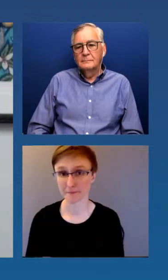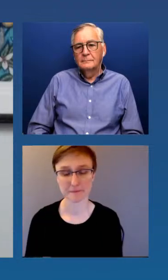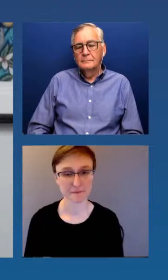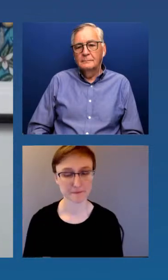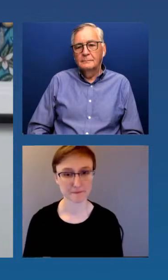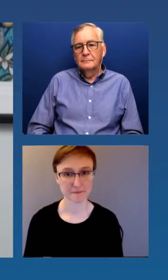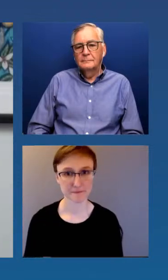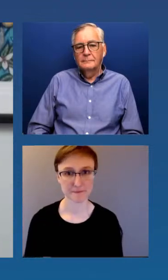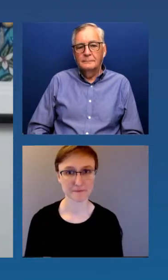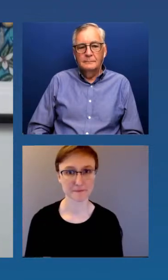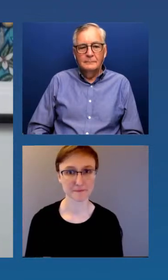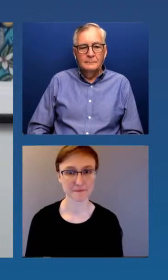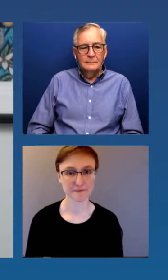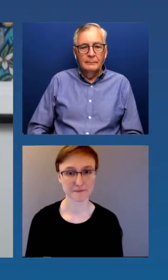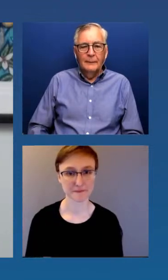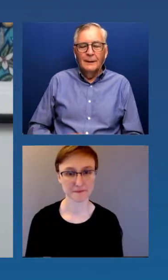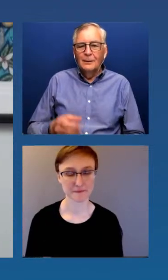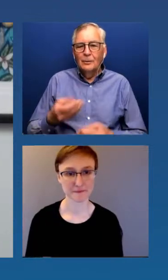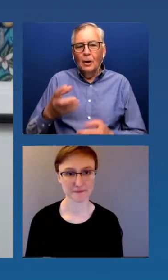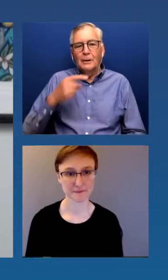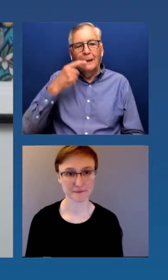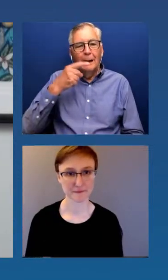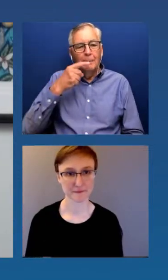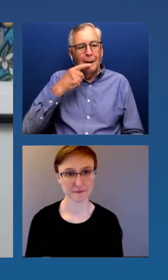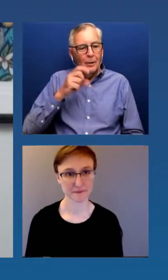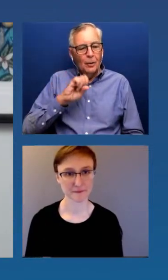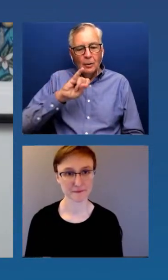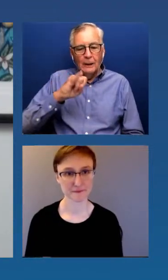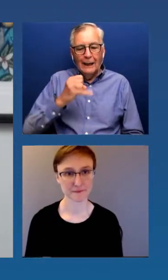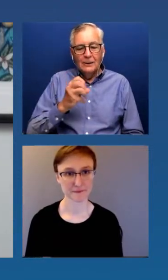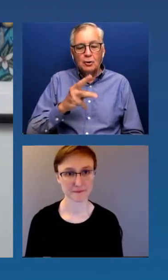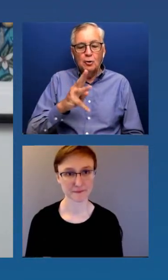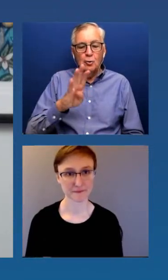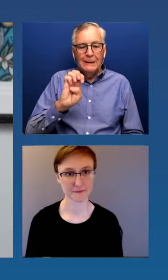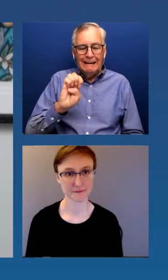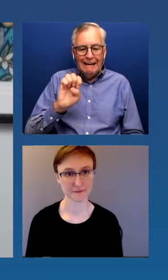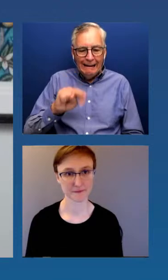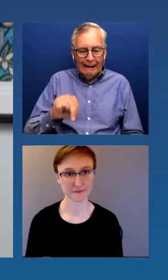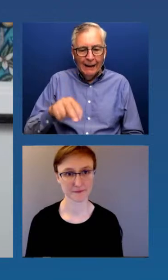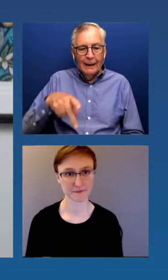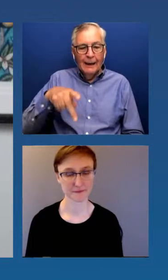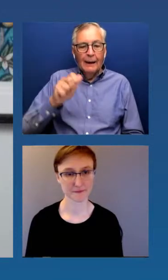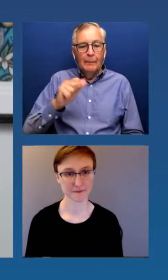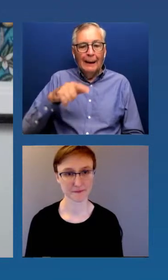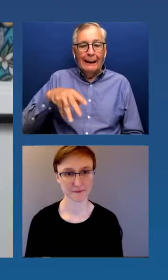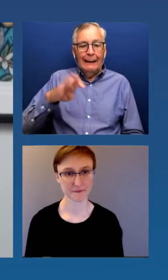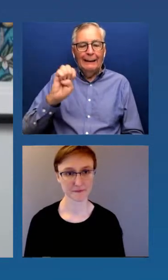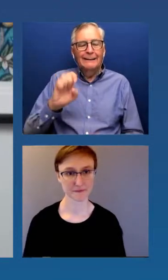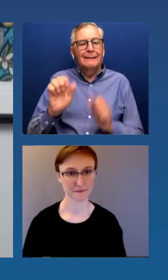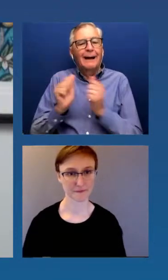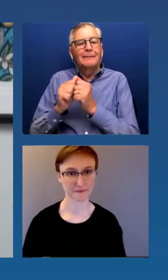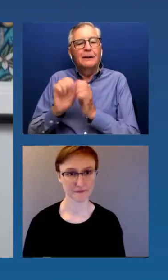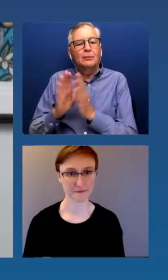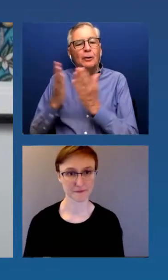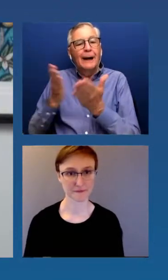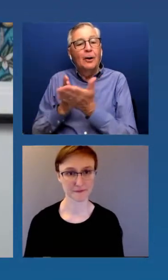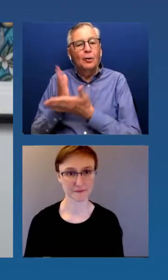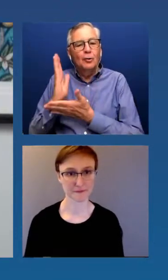Thank you, Bruce. Je vais passer la parole maintenant à Julien Paquette avec le droit. Julien, c'est à